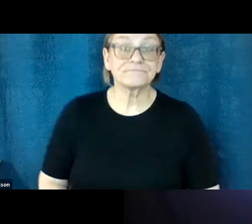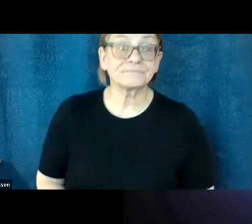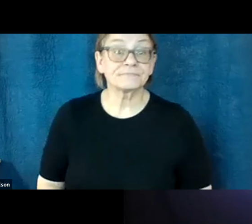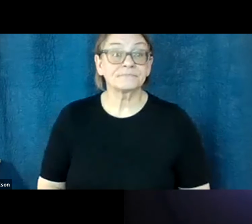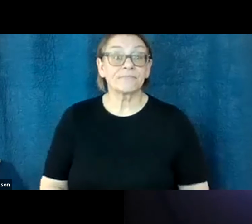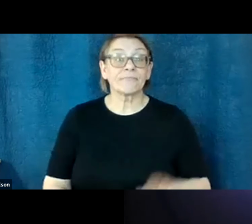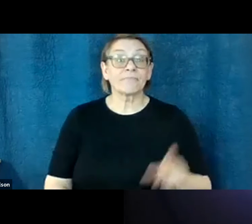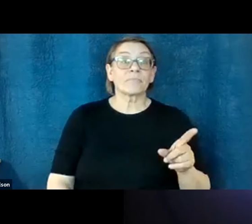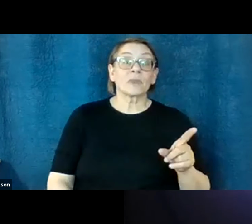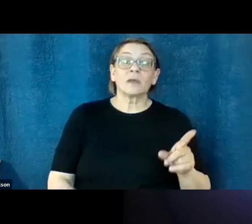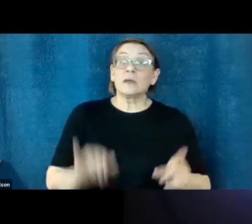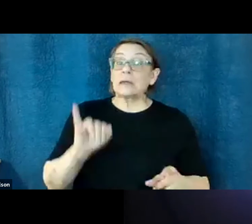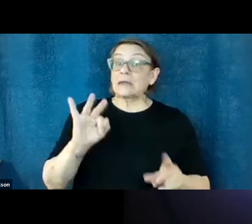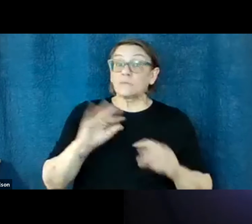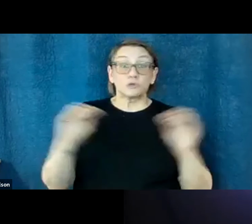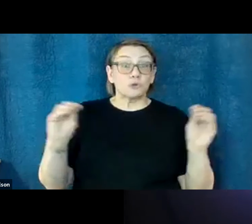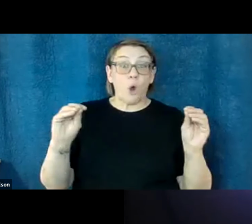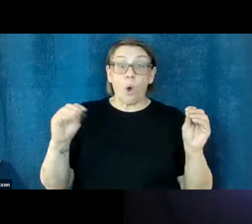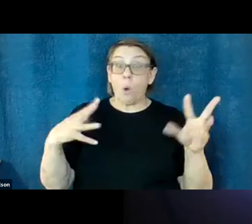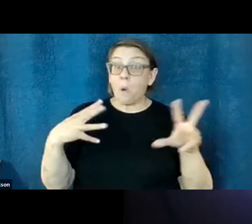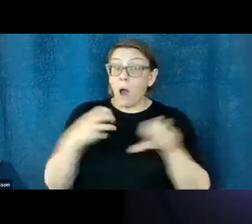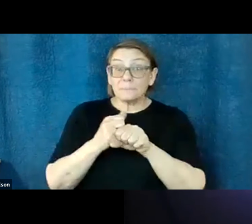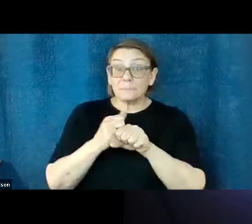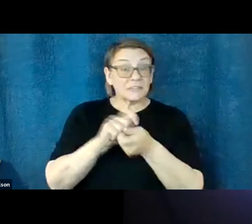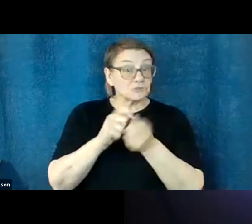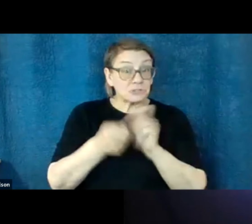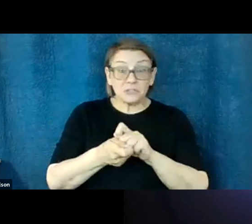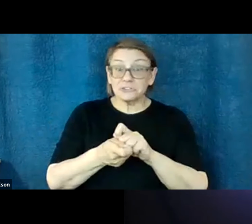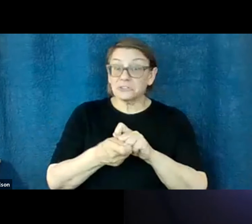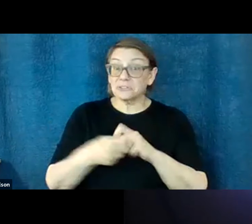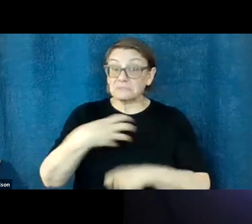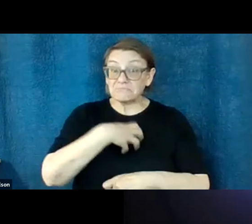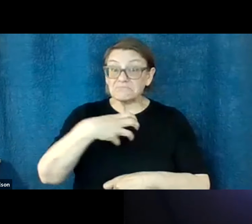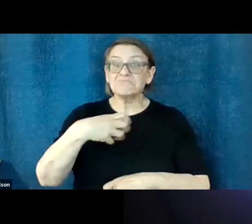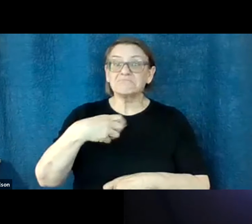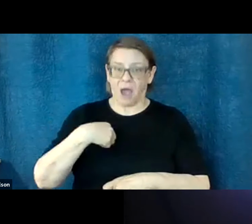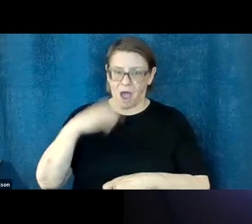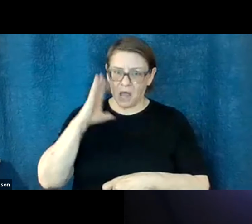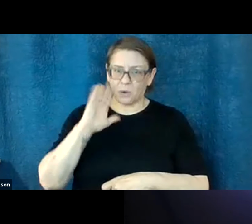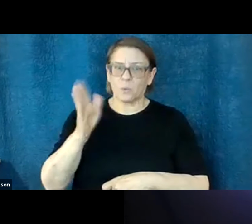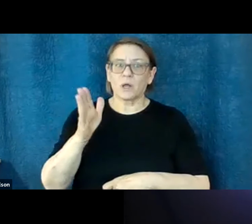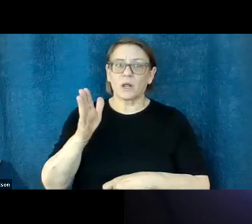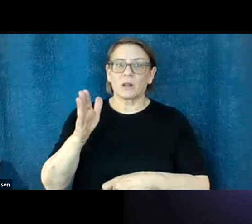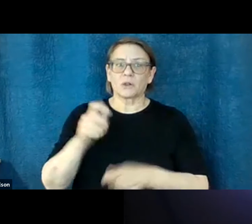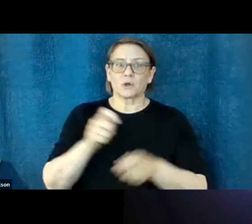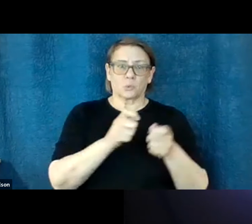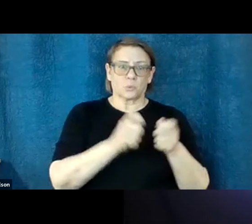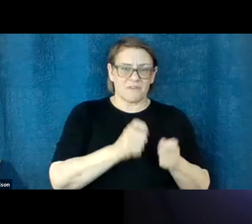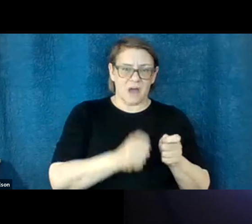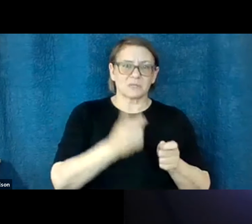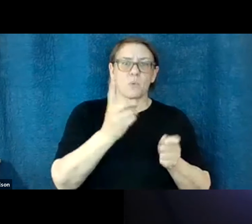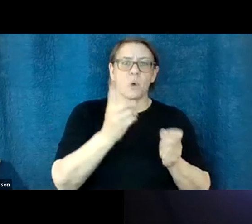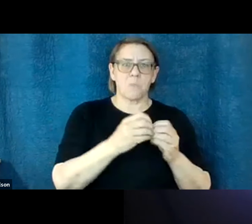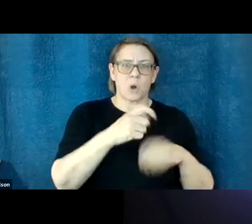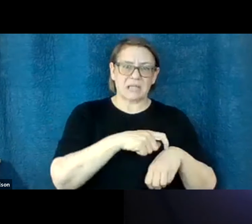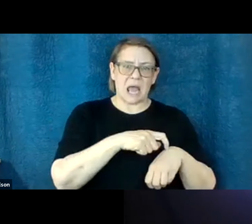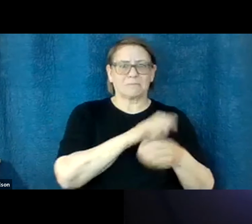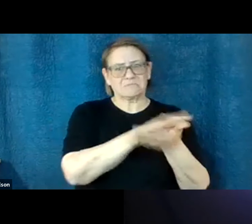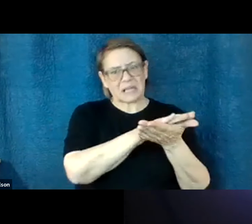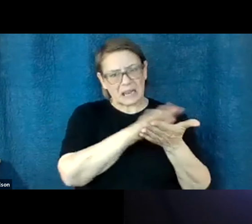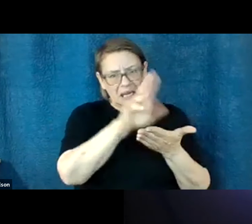Well, if there's no update, I will, I will revise it one more time, run it through it,